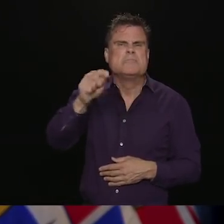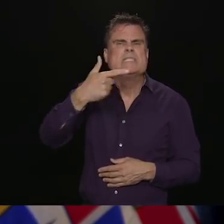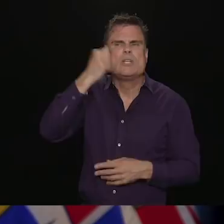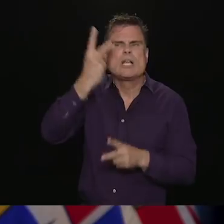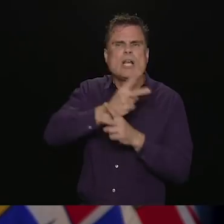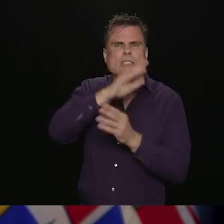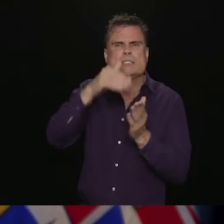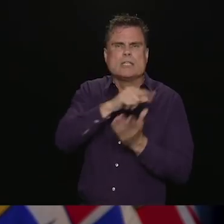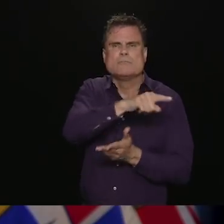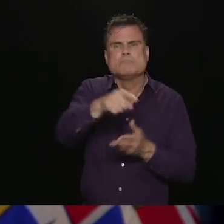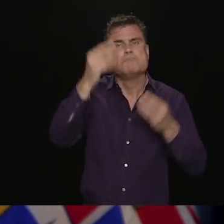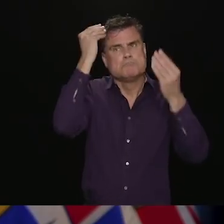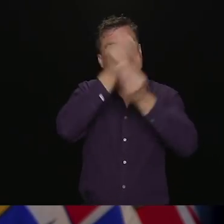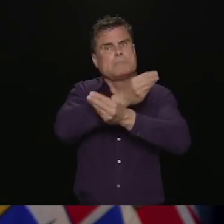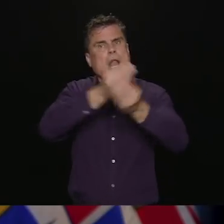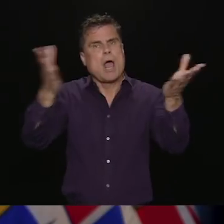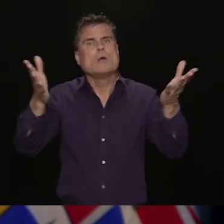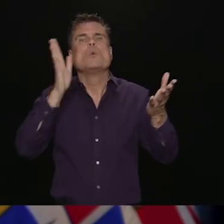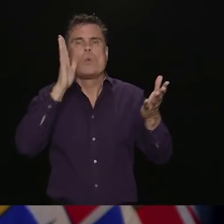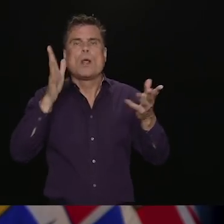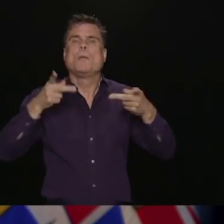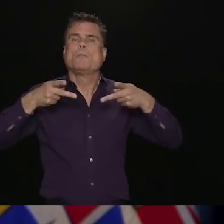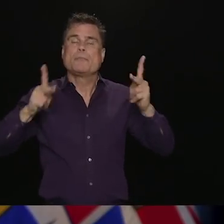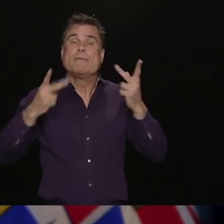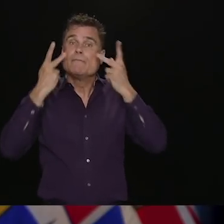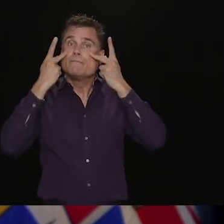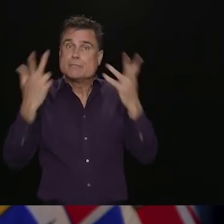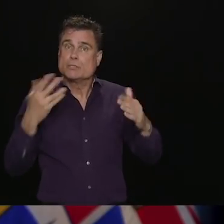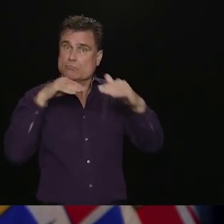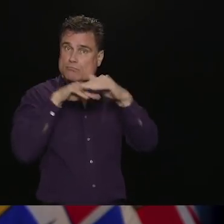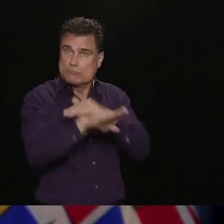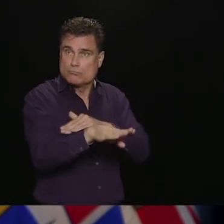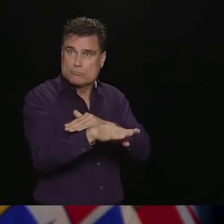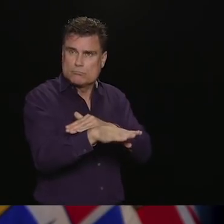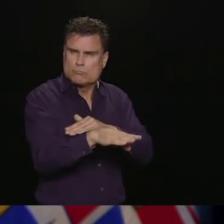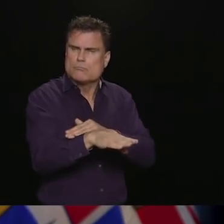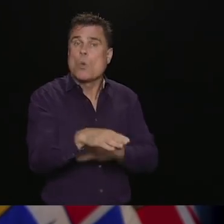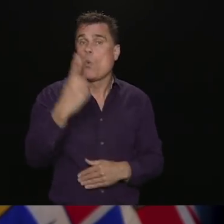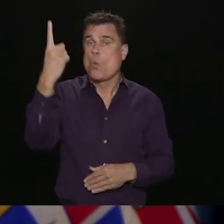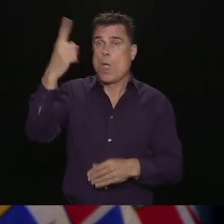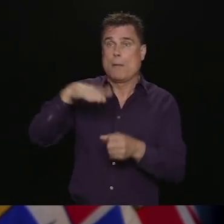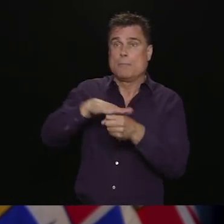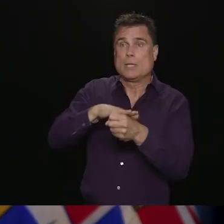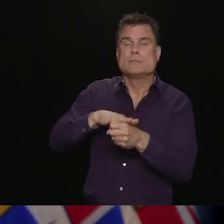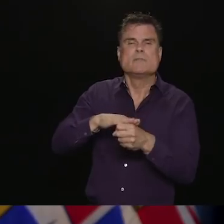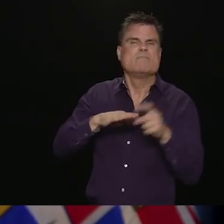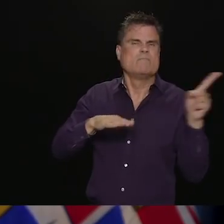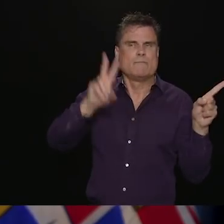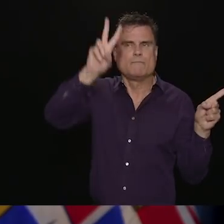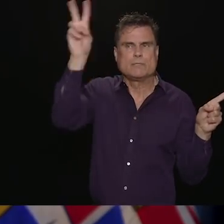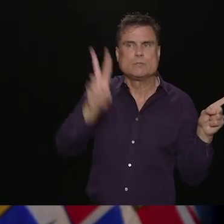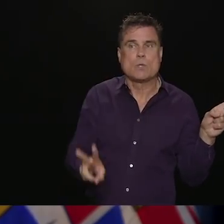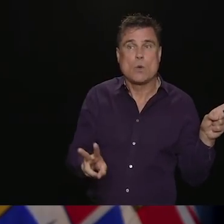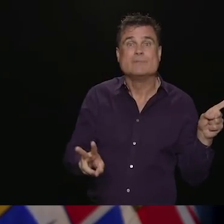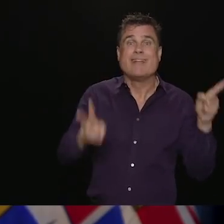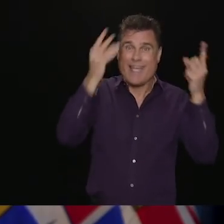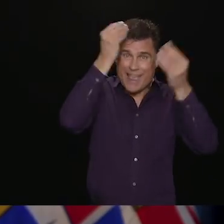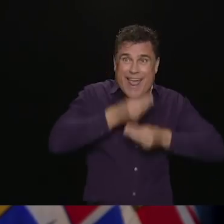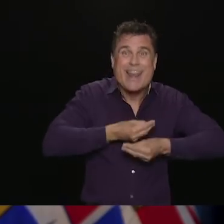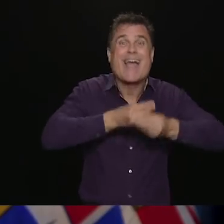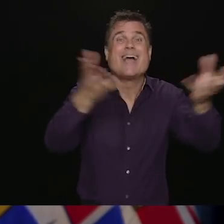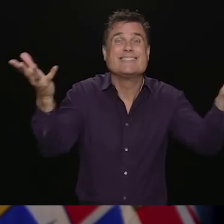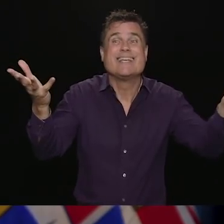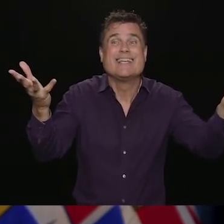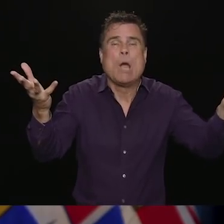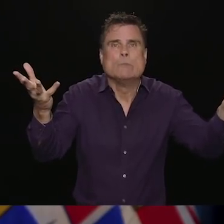And then I know one home in Victoria had announced that and then stepped it back saying, oh, actually we can't under the rules. So